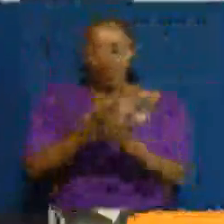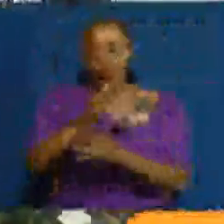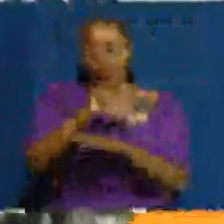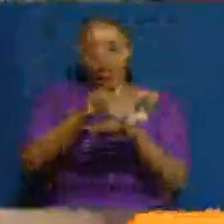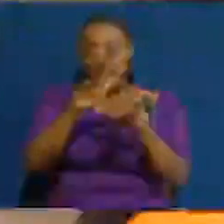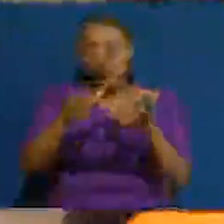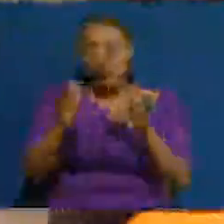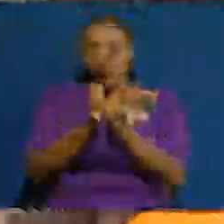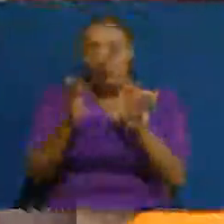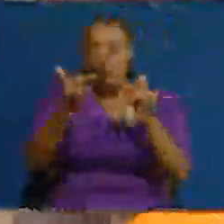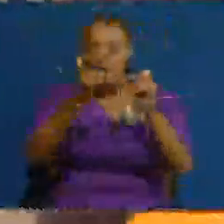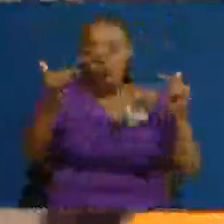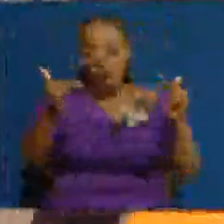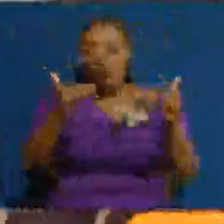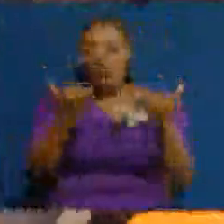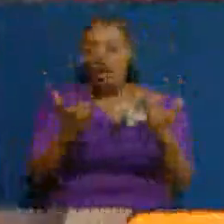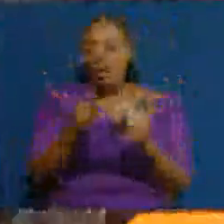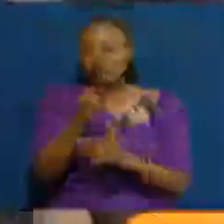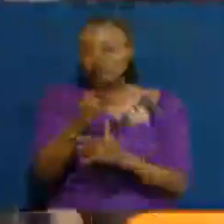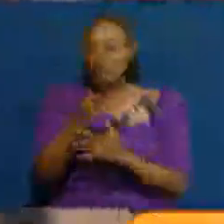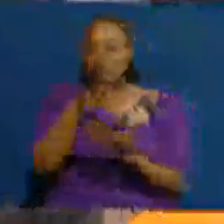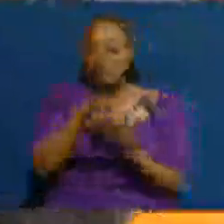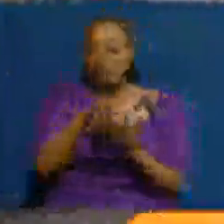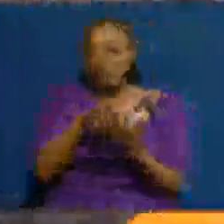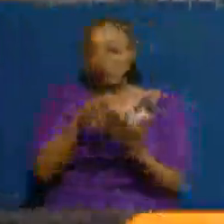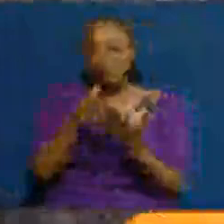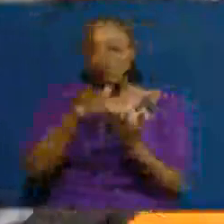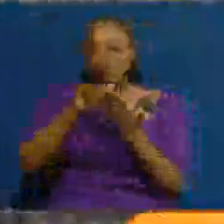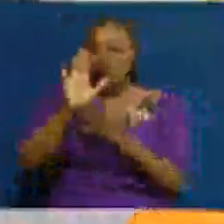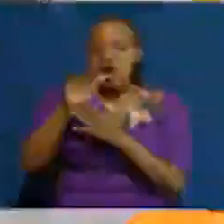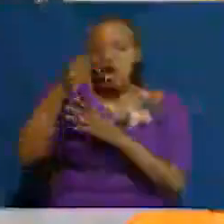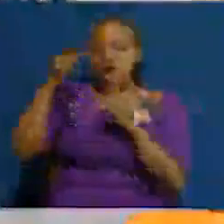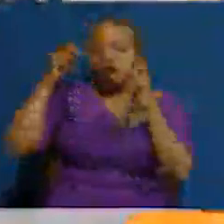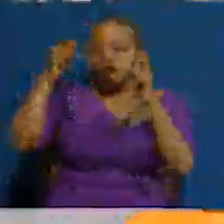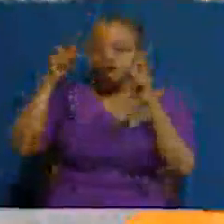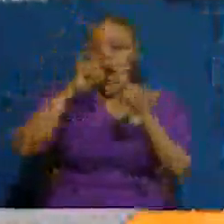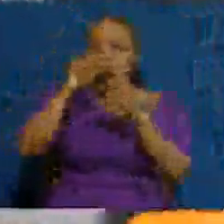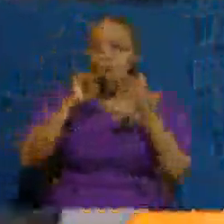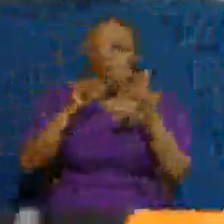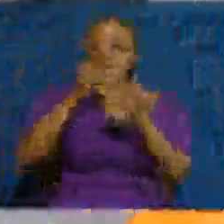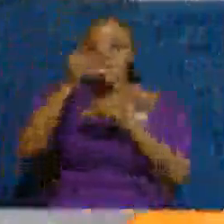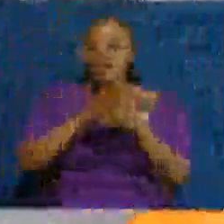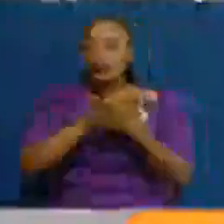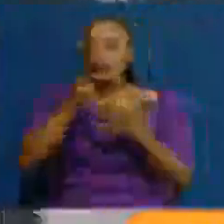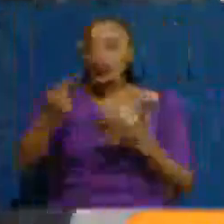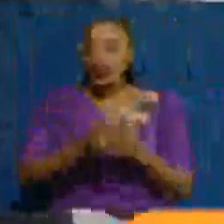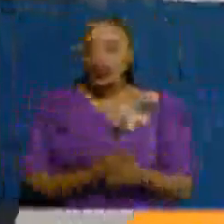public opposition, the stage appears set for more civil action by protesters next week.